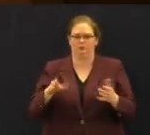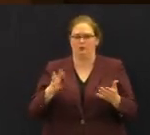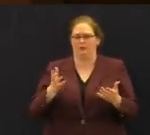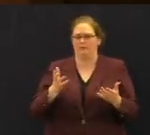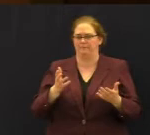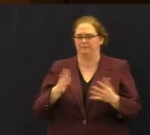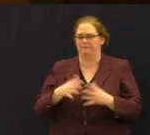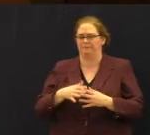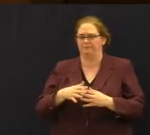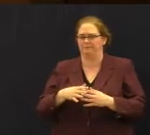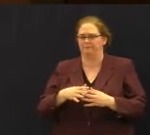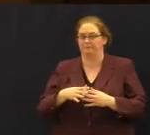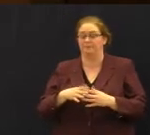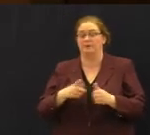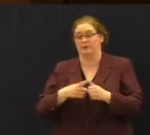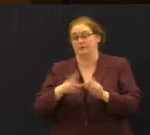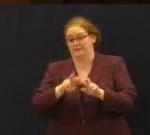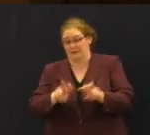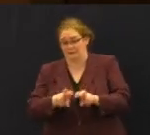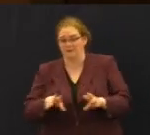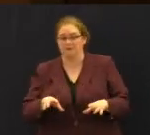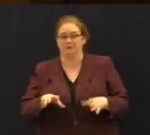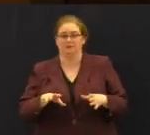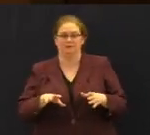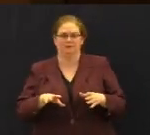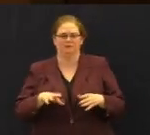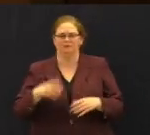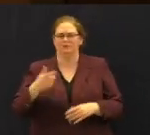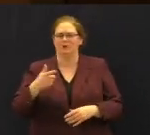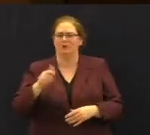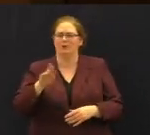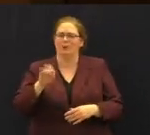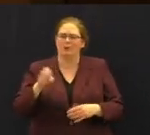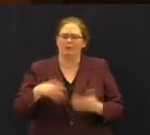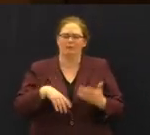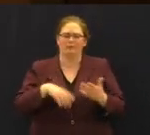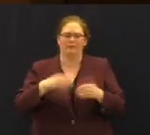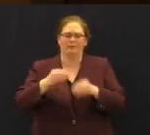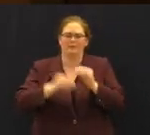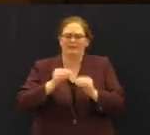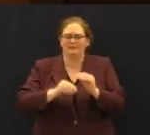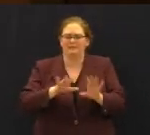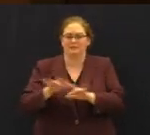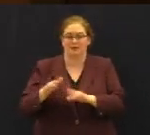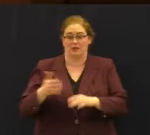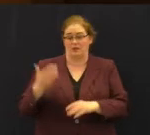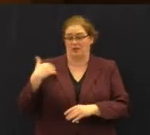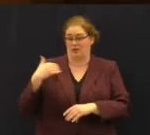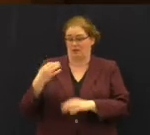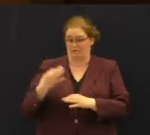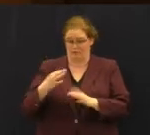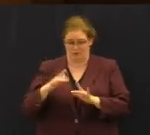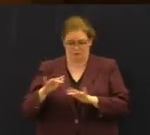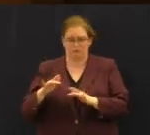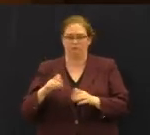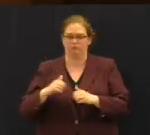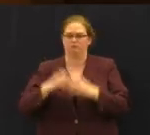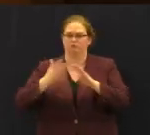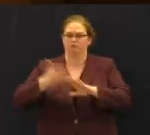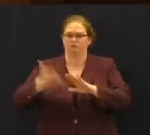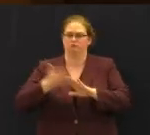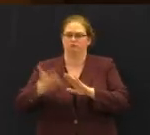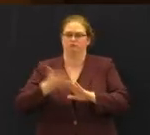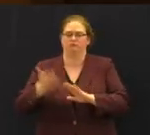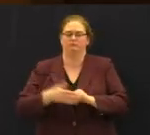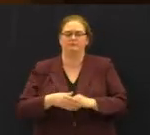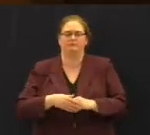to assess the unit, lubricate it, do some maintenance items on it. As of last Friday, it's up and running with, and